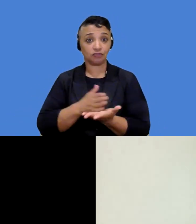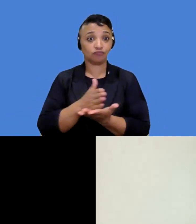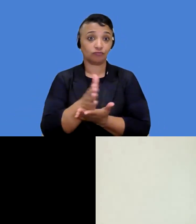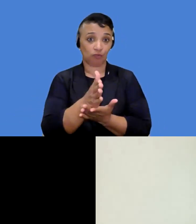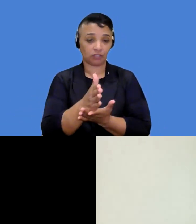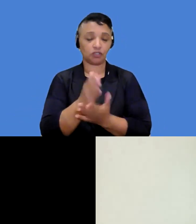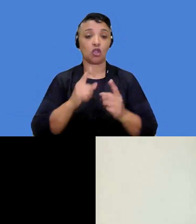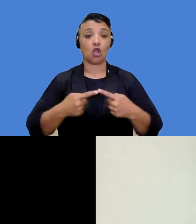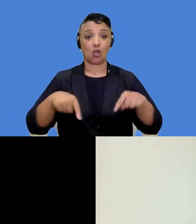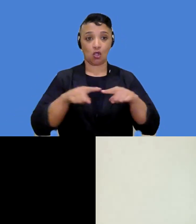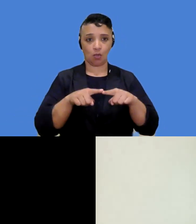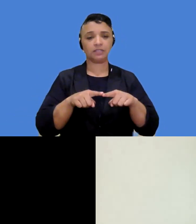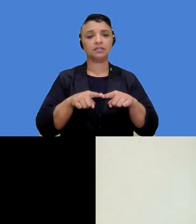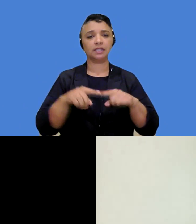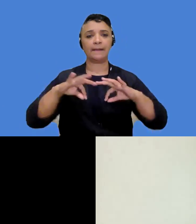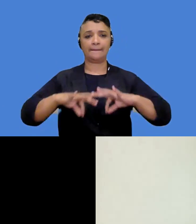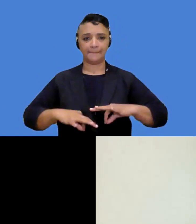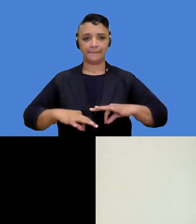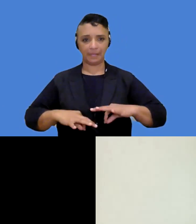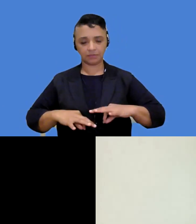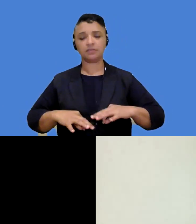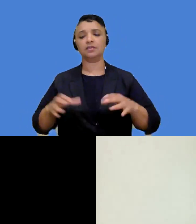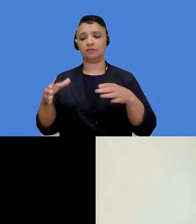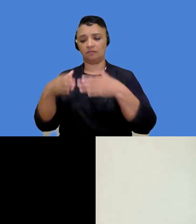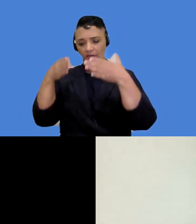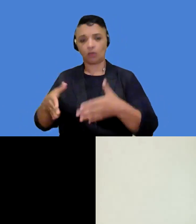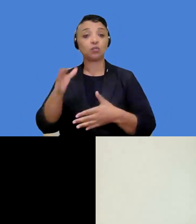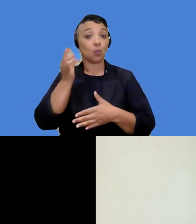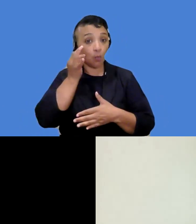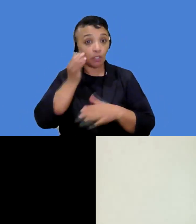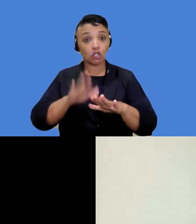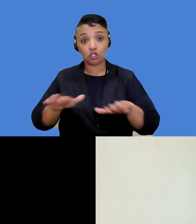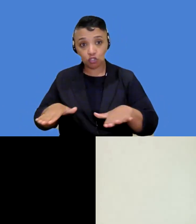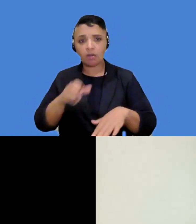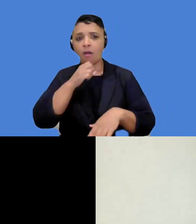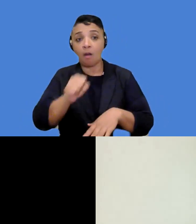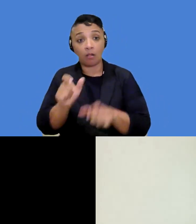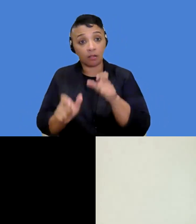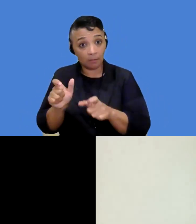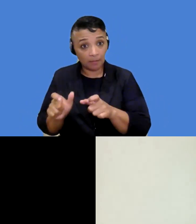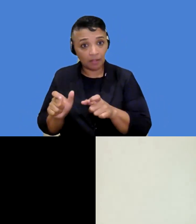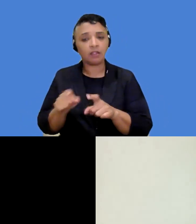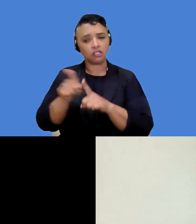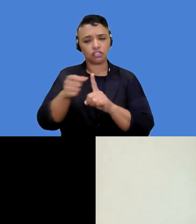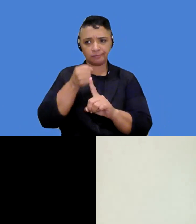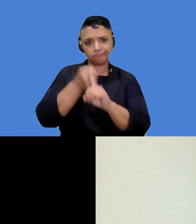Ministry of Women, Children, and Senior Citizens, she influences policy